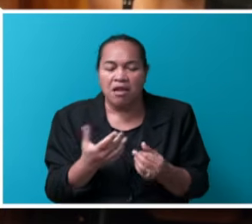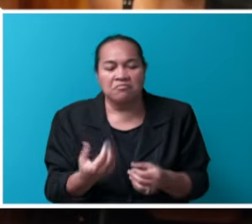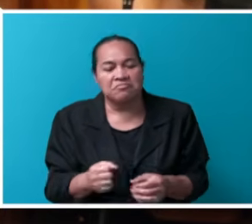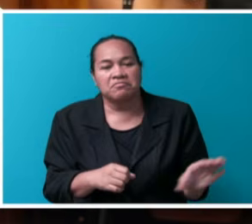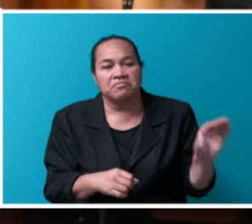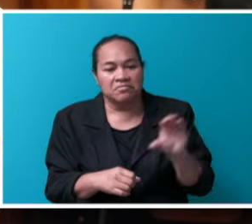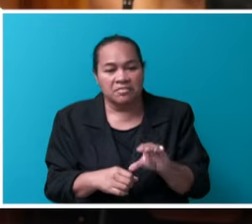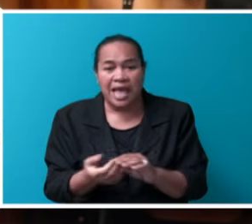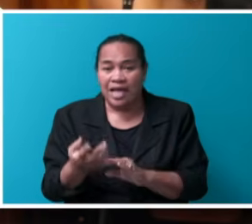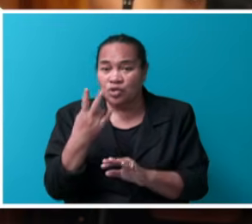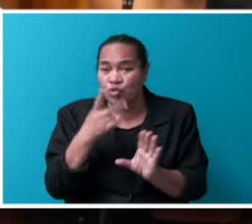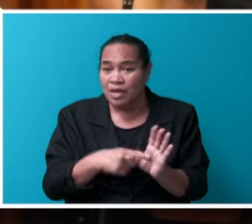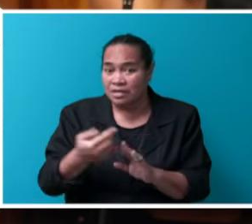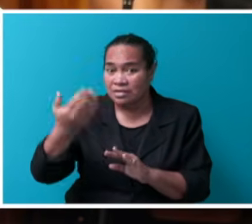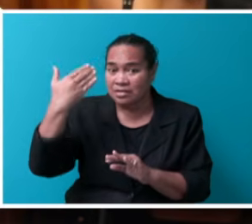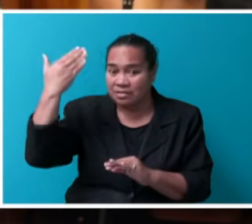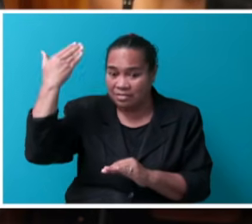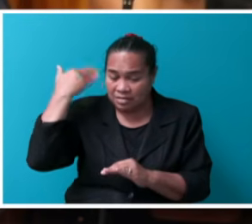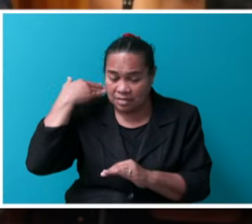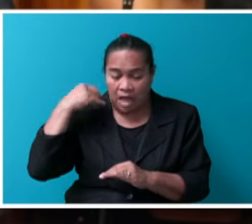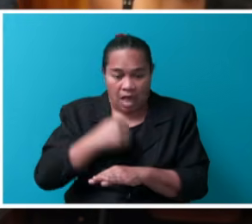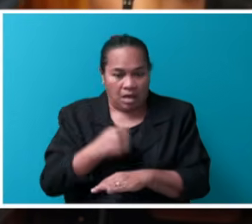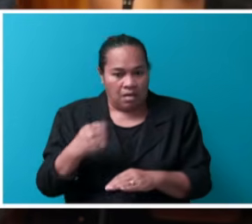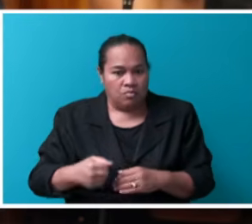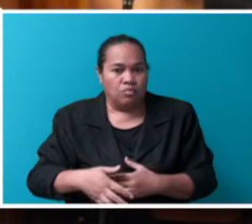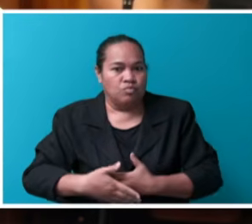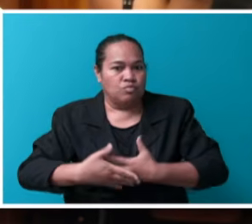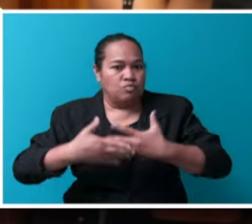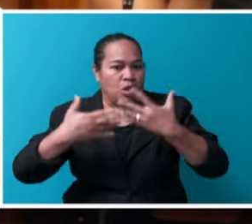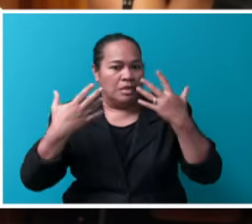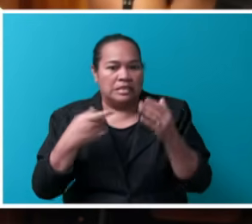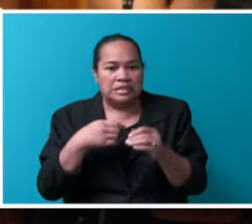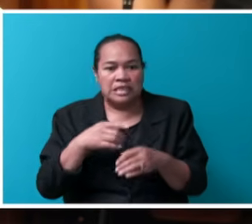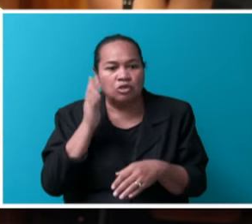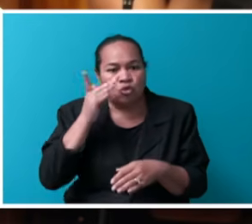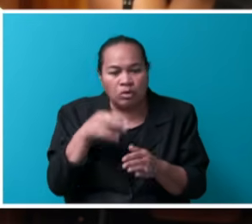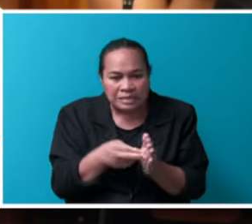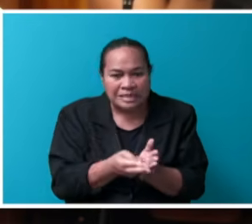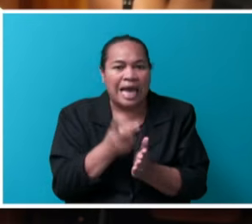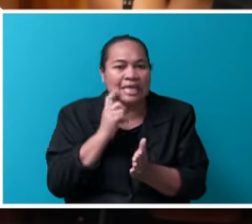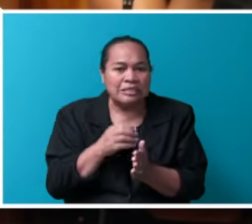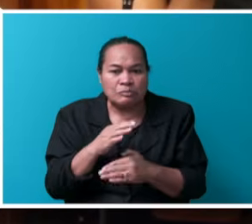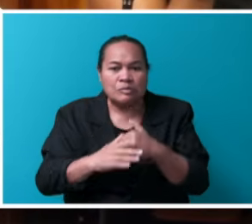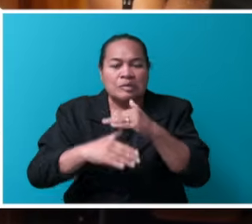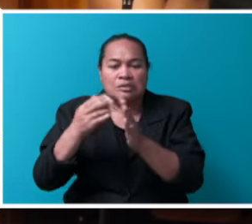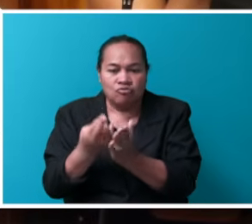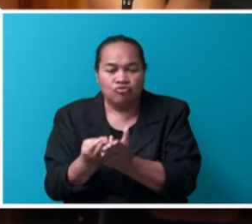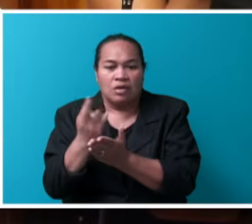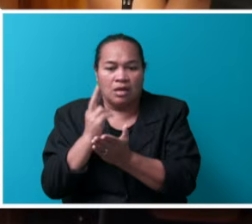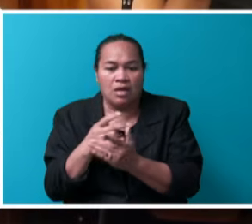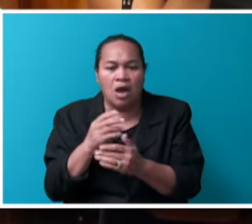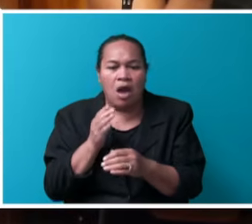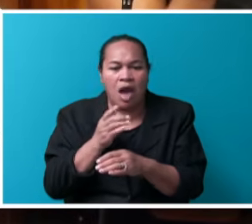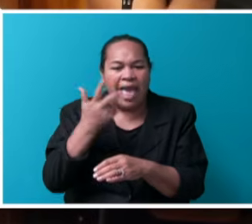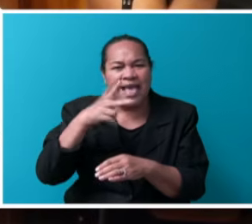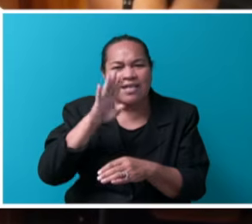the past 2 years, government has undertaken one of the most extensive school rehabilitation efforts in our nation's history. Over 84